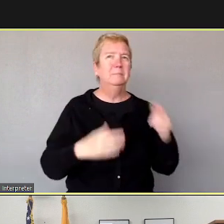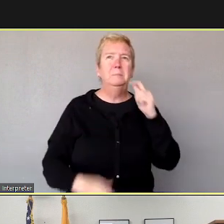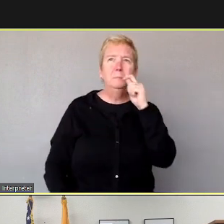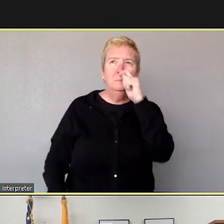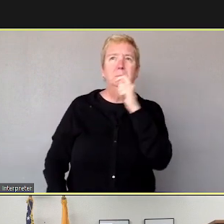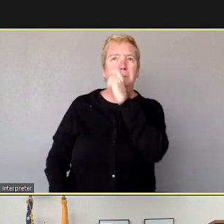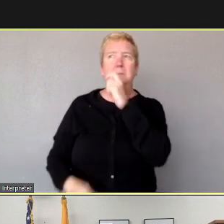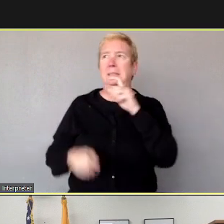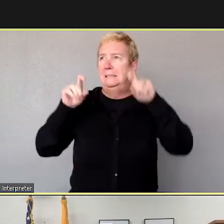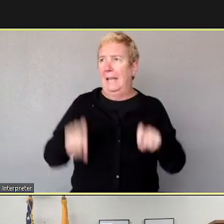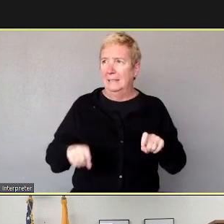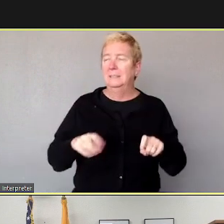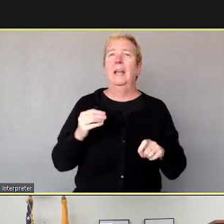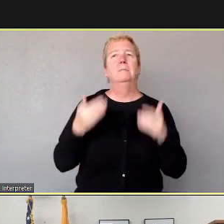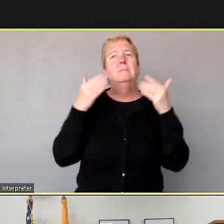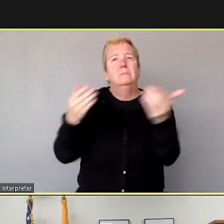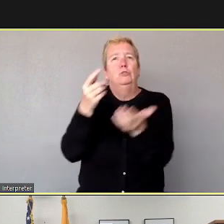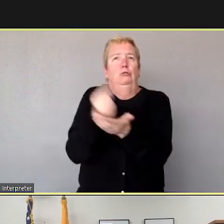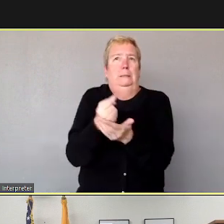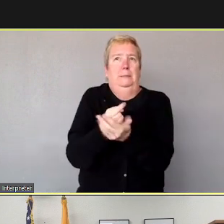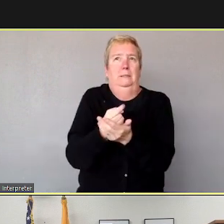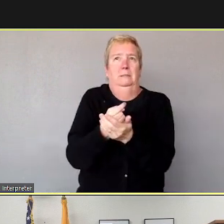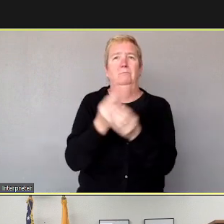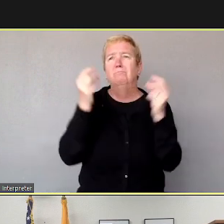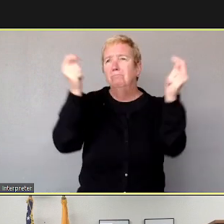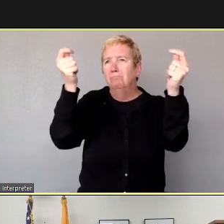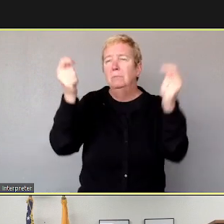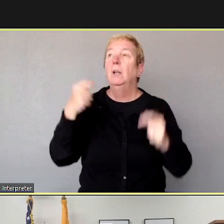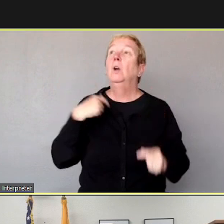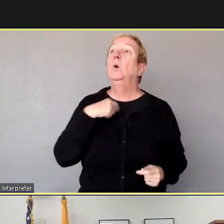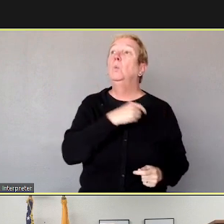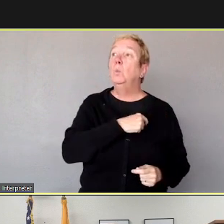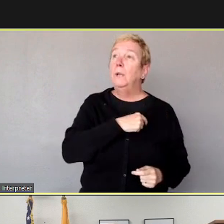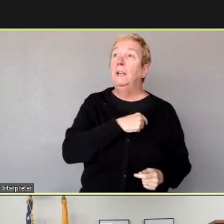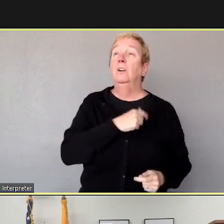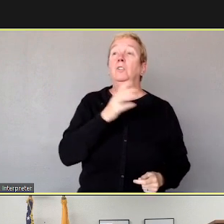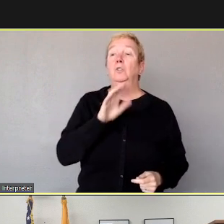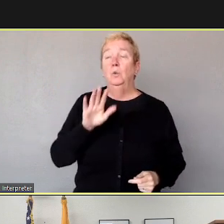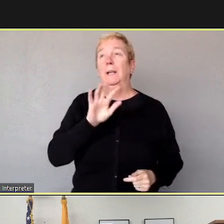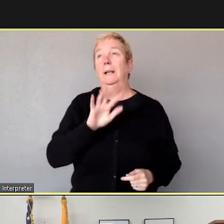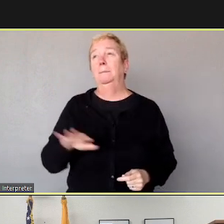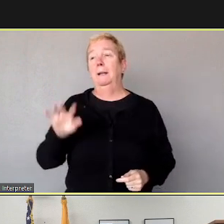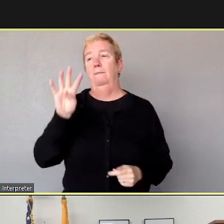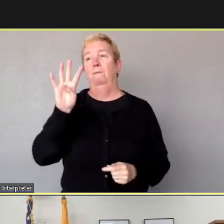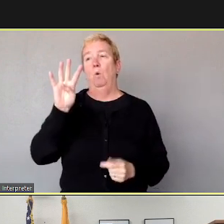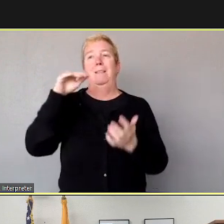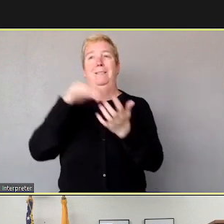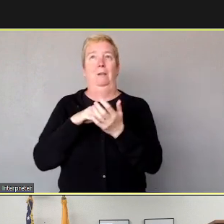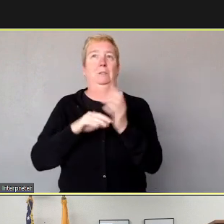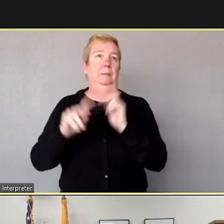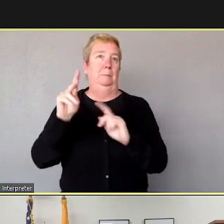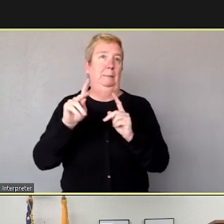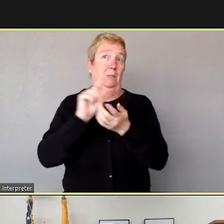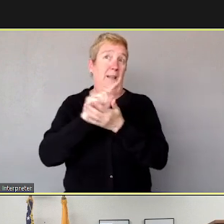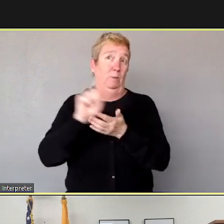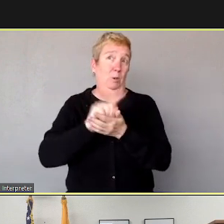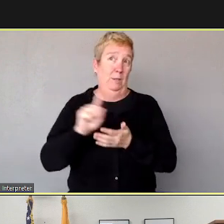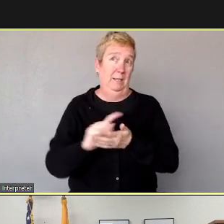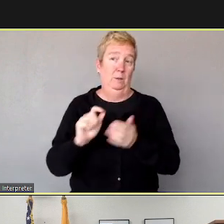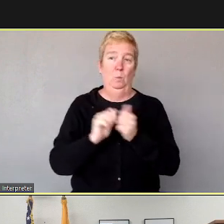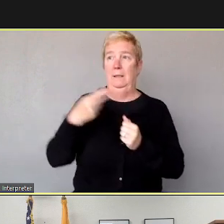get treatment right away. We're treating some weeks 4,000 people a week with Paxlovid. This